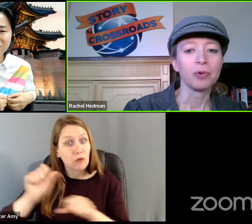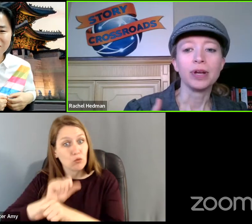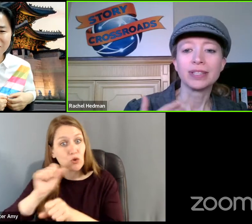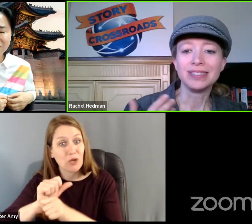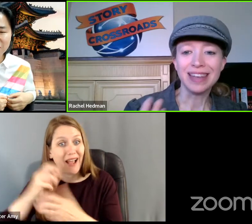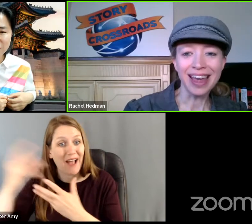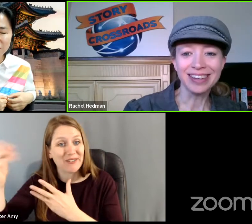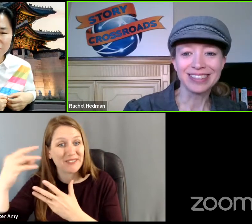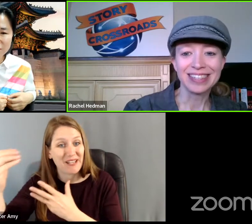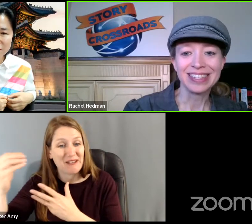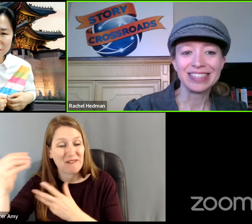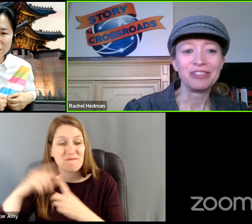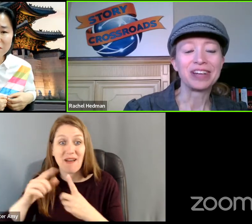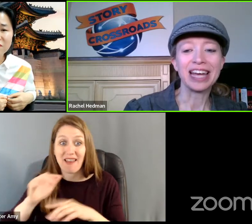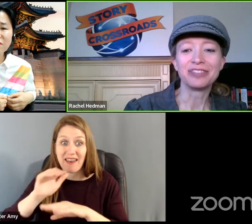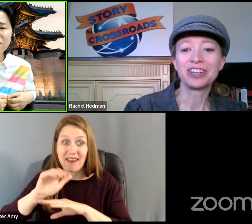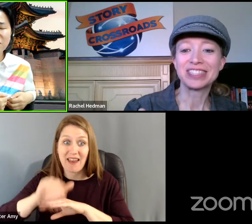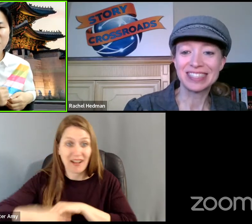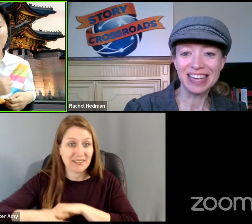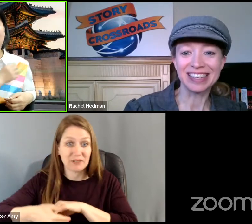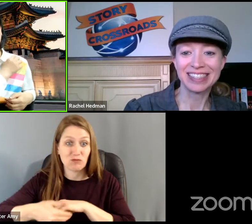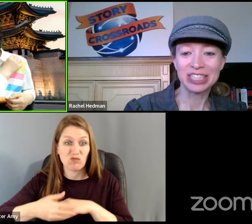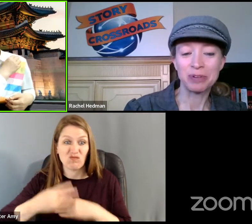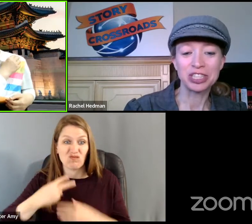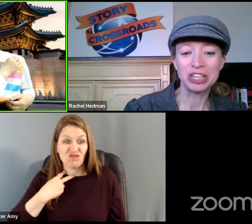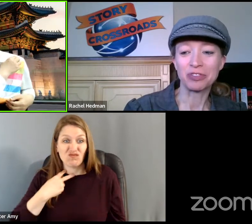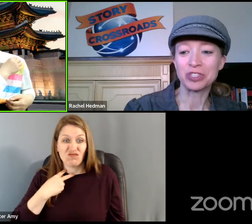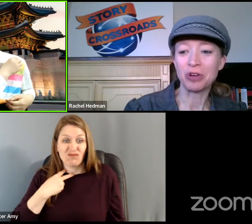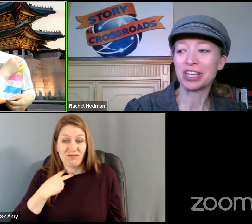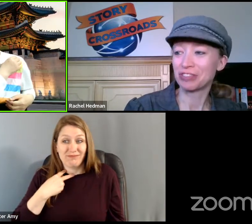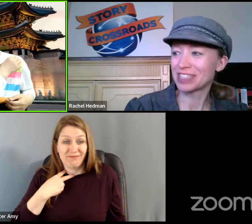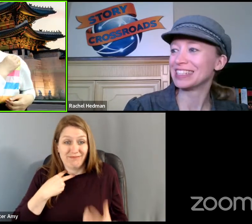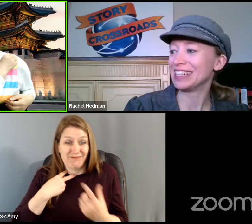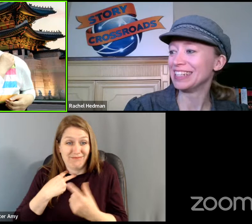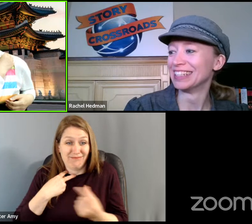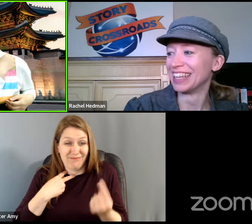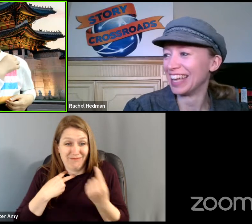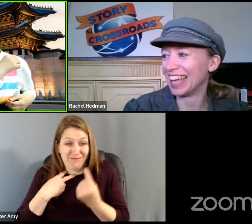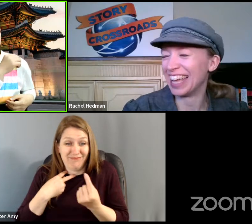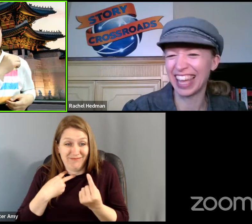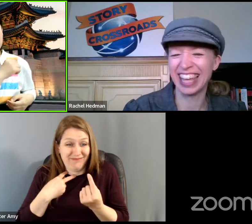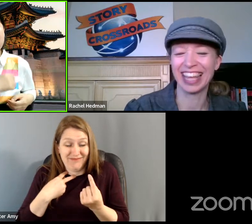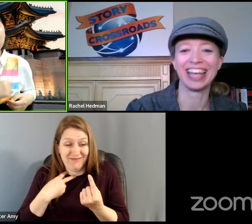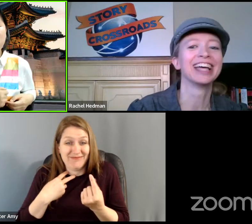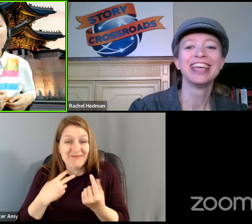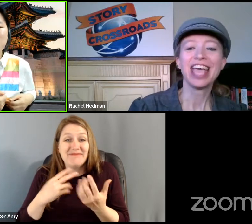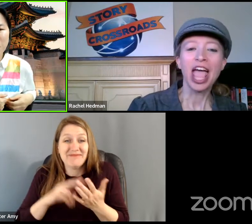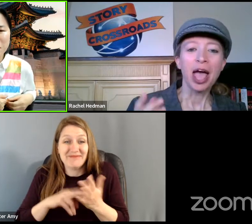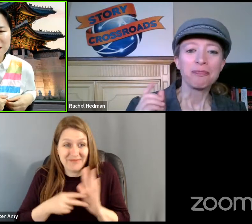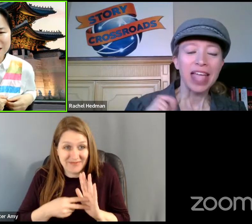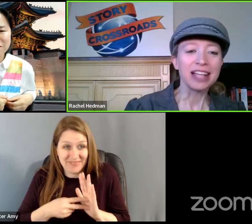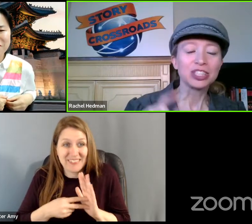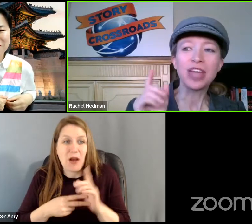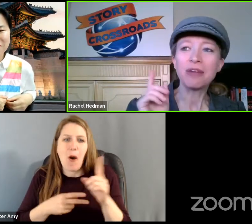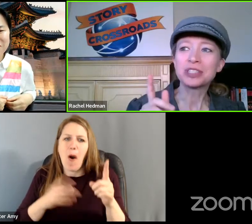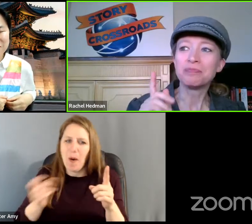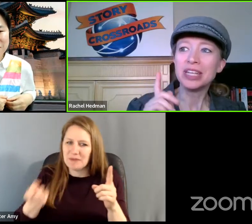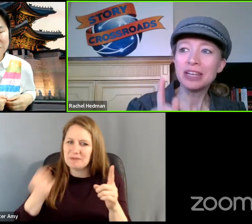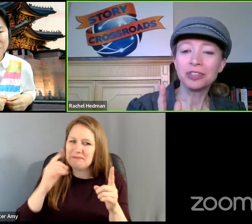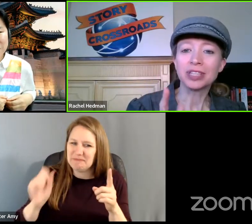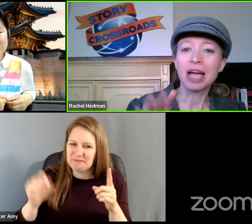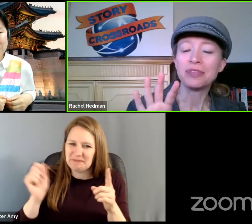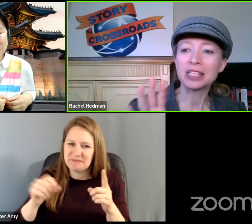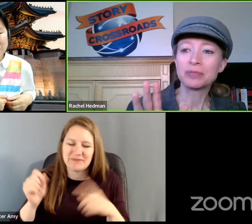But when it's night, you kind of are stuck, especially if there's no electricity. You have the point. And so that